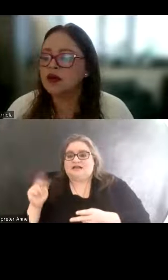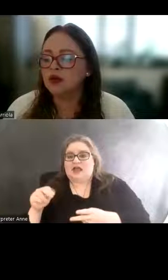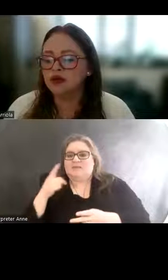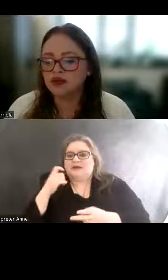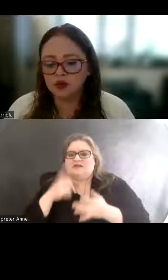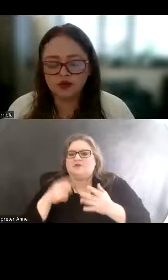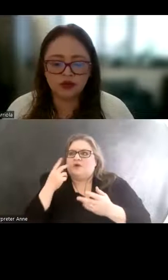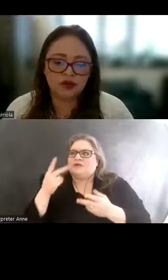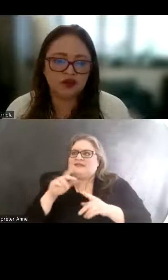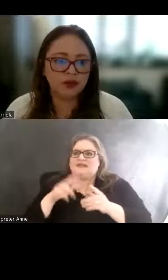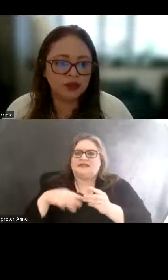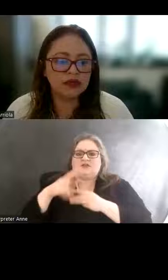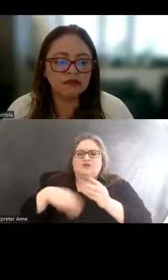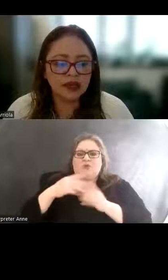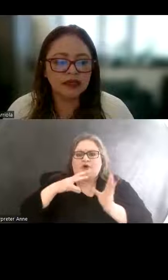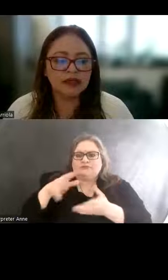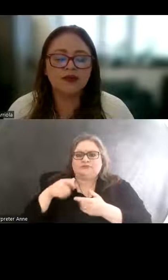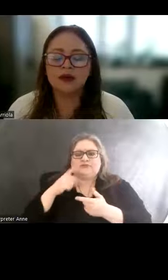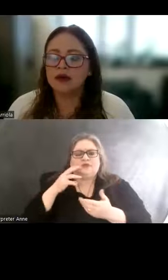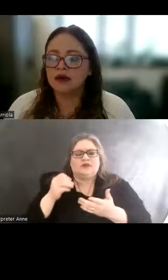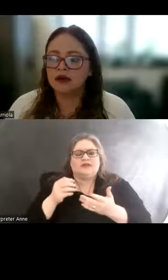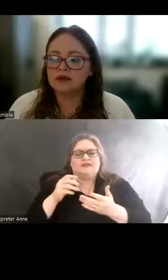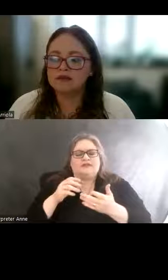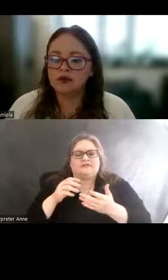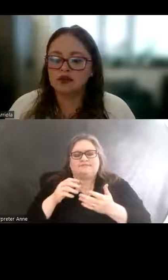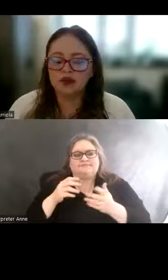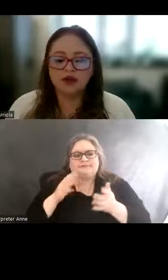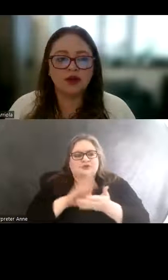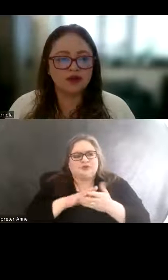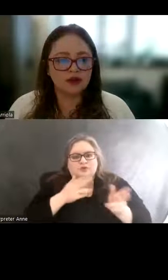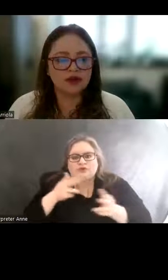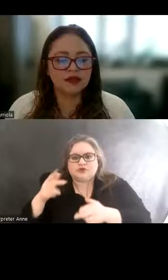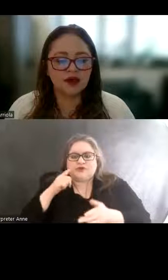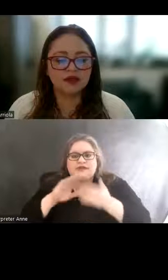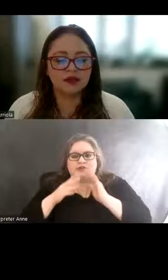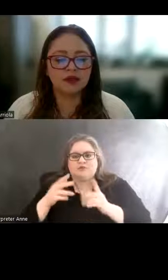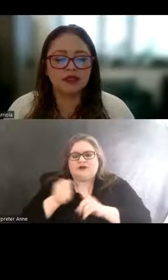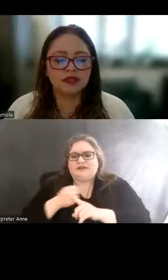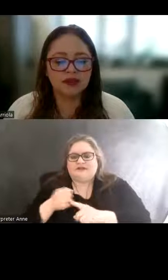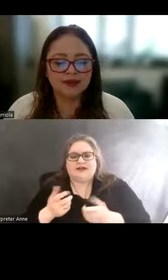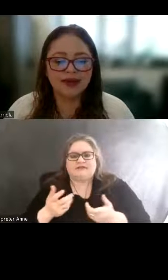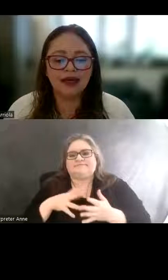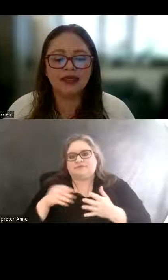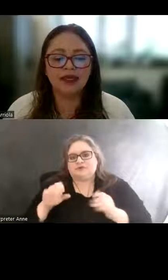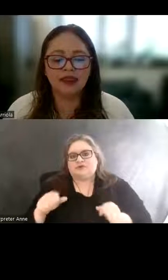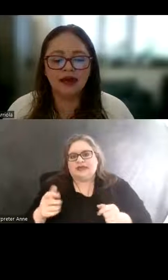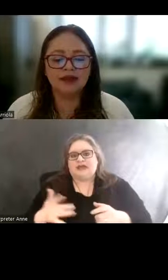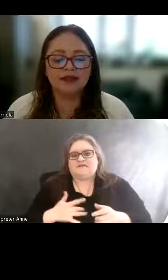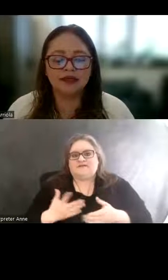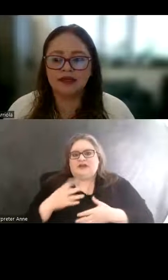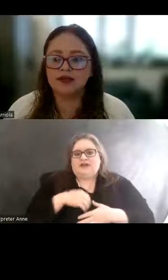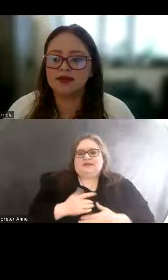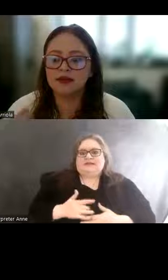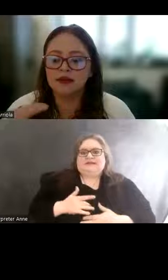us with school shootings, community violence, sometimes students can have some anxiety